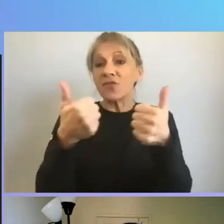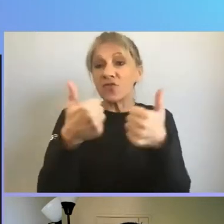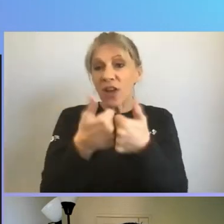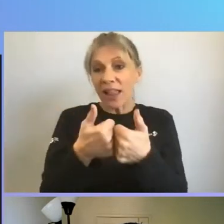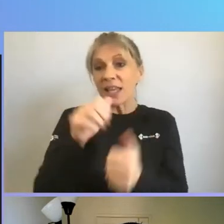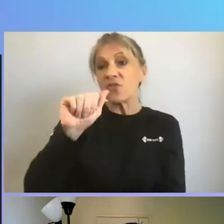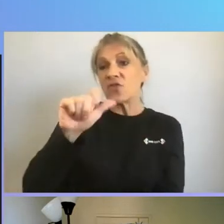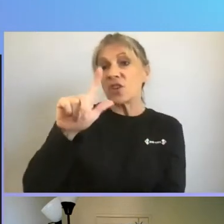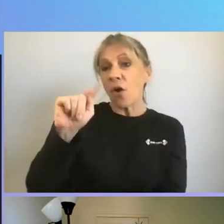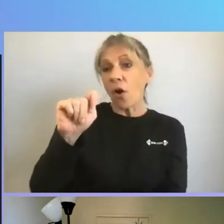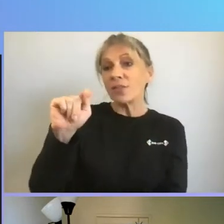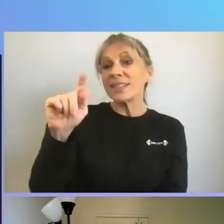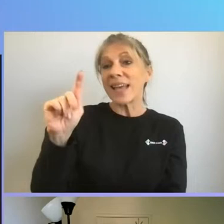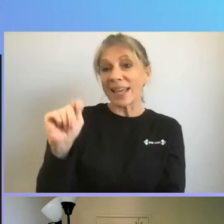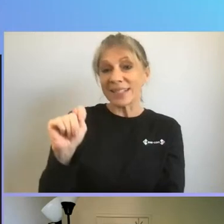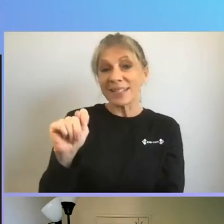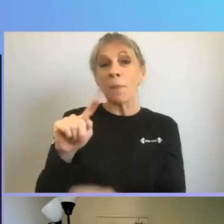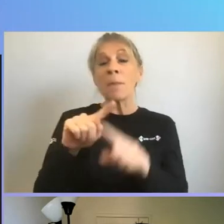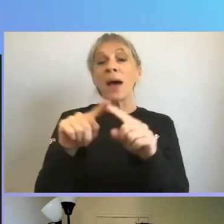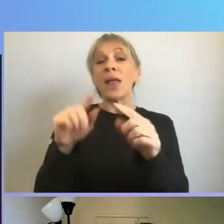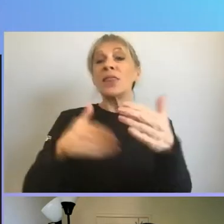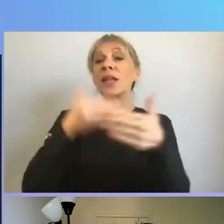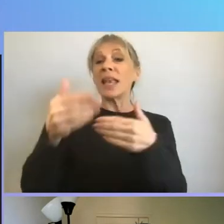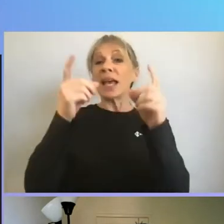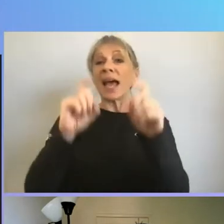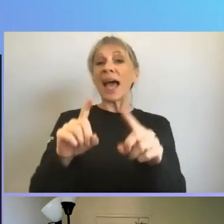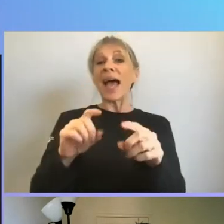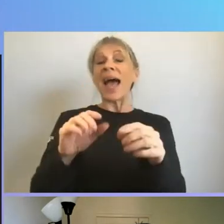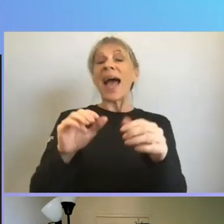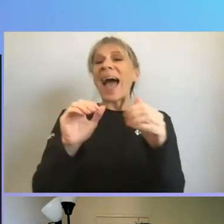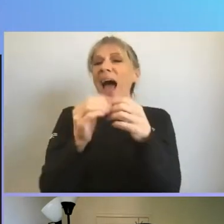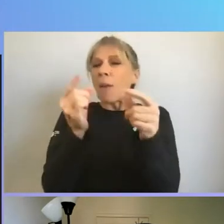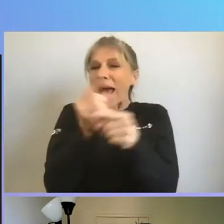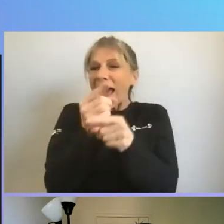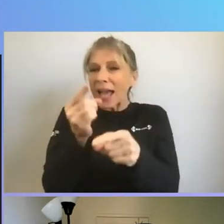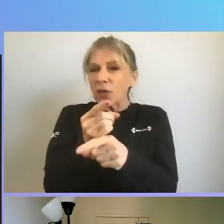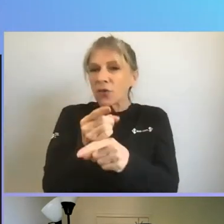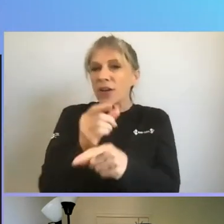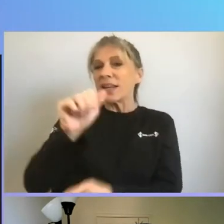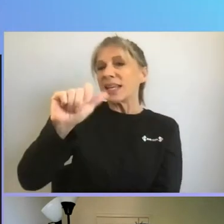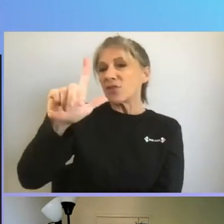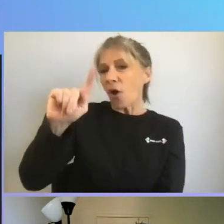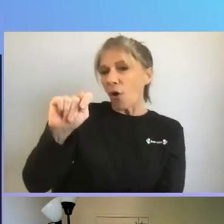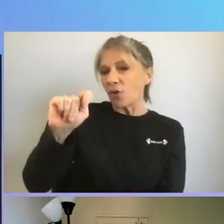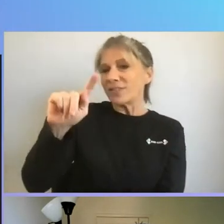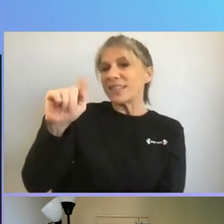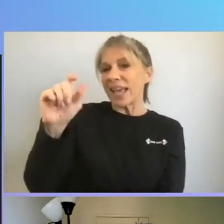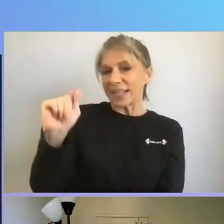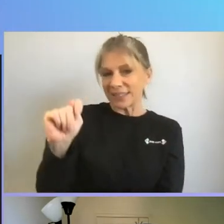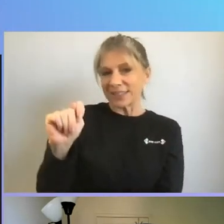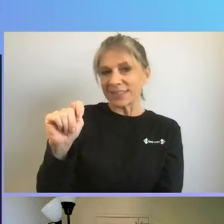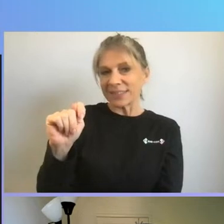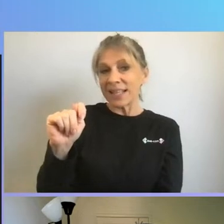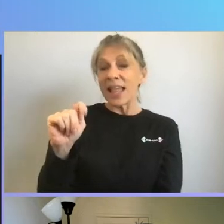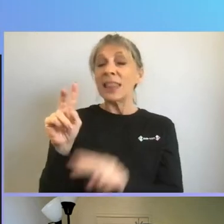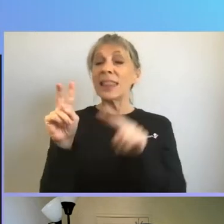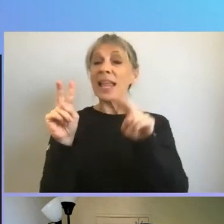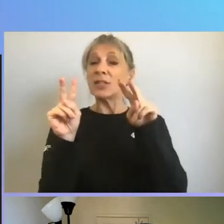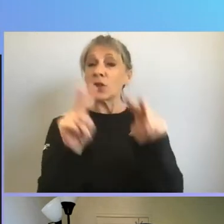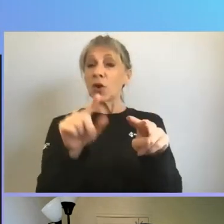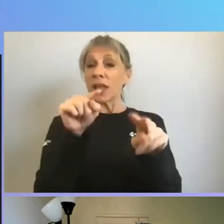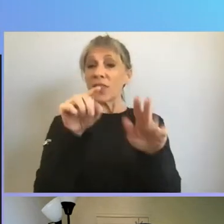but for our purposes, the next question is, how accurate is the alt text? Let's look at this